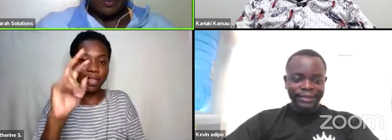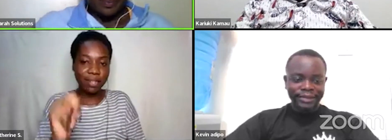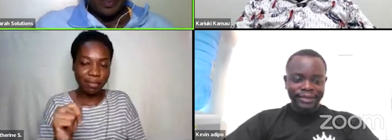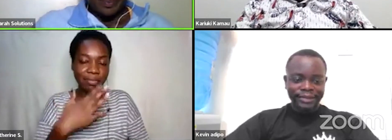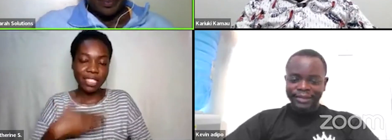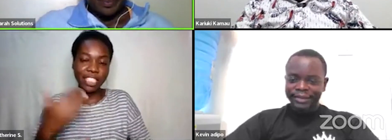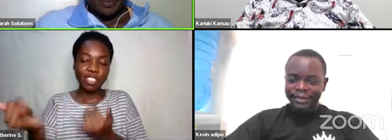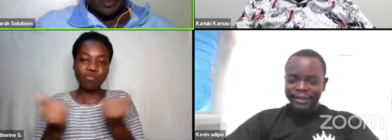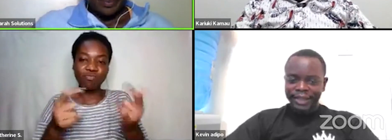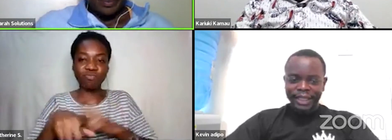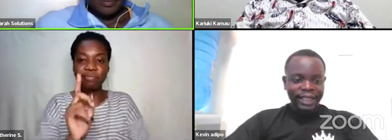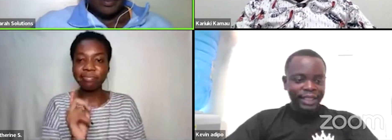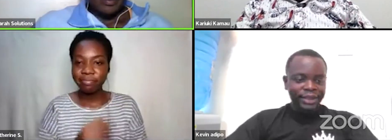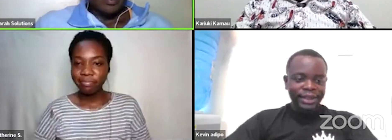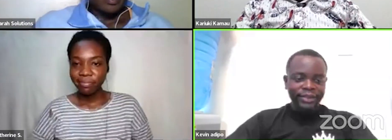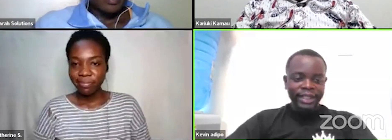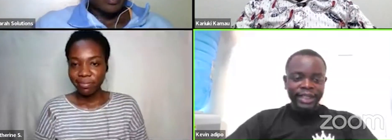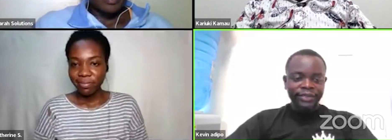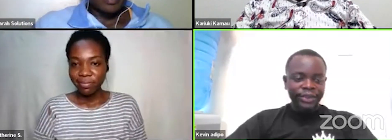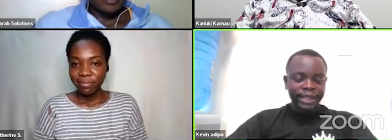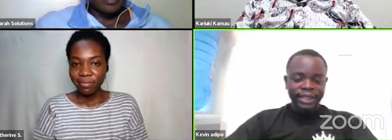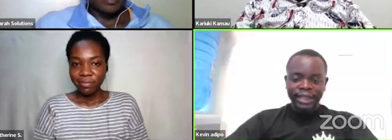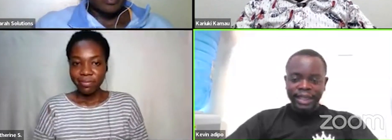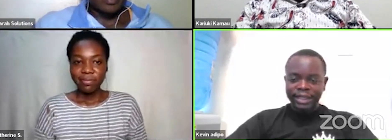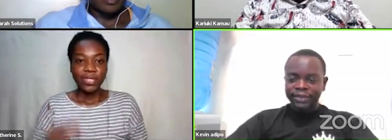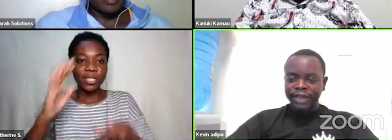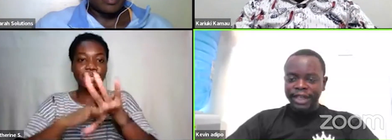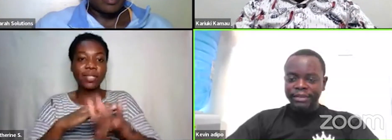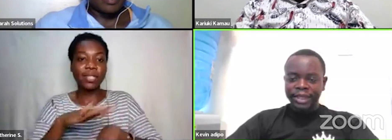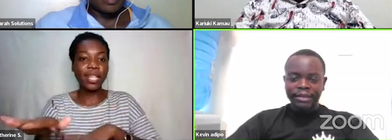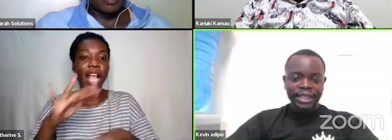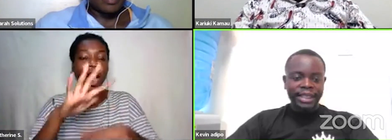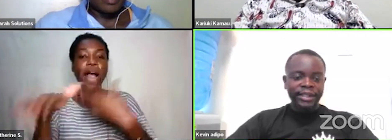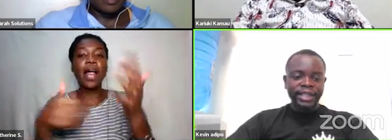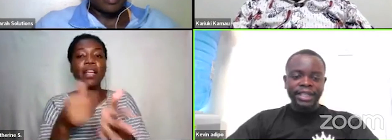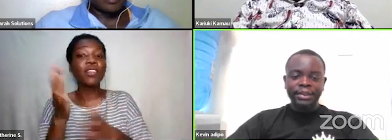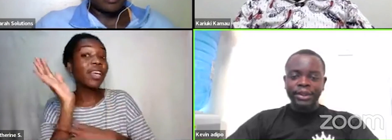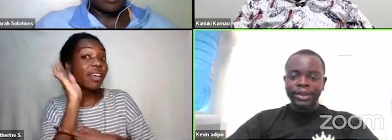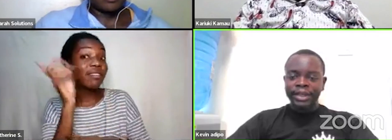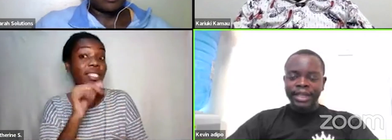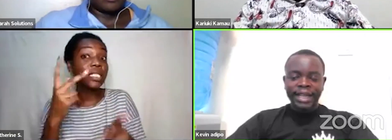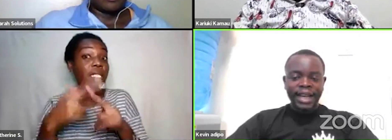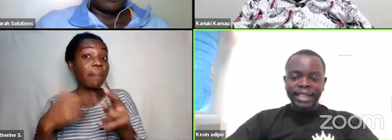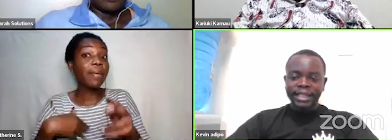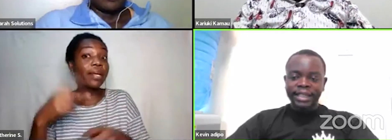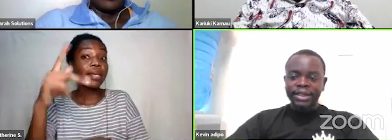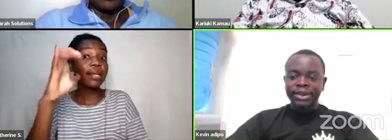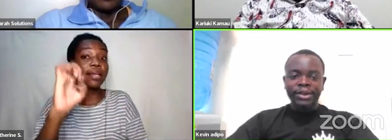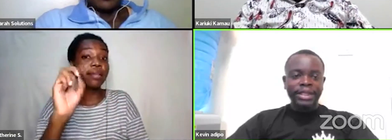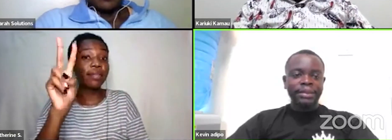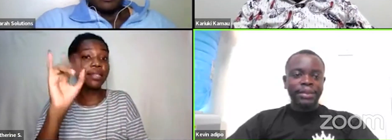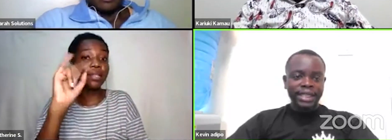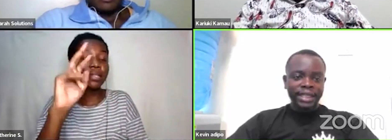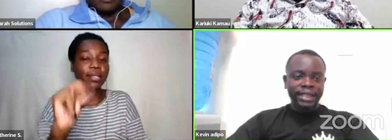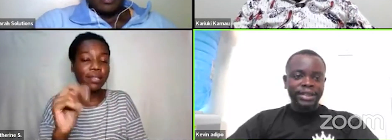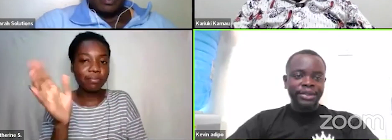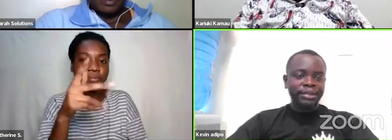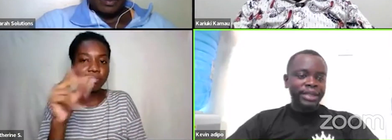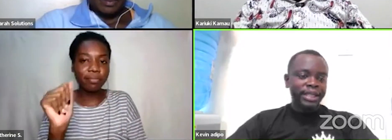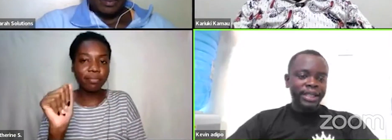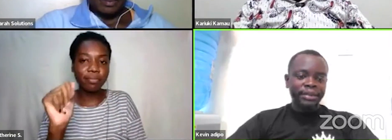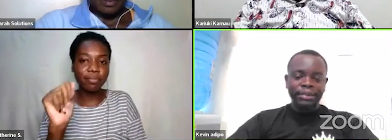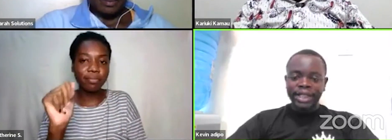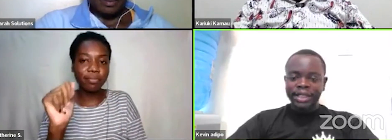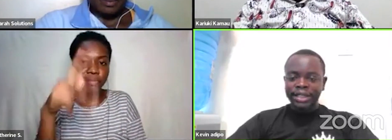yourself. Good evening, everyone. As you've heard, my name is Kevin Adecco, and it's always a pleasure